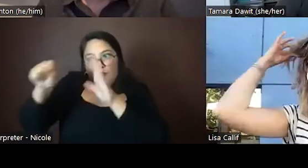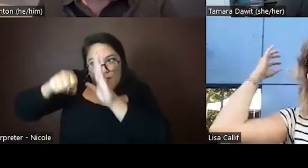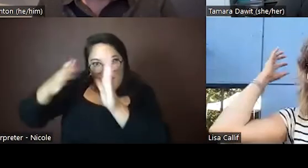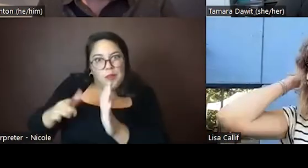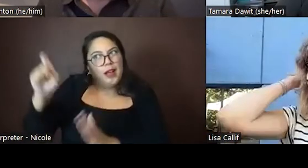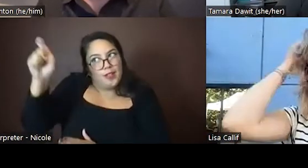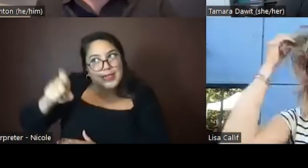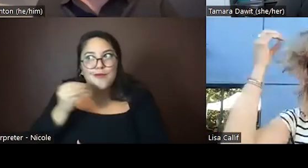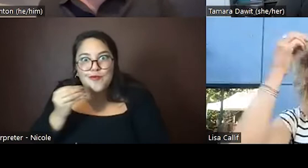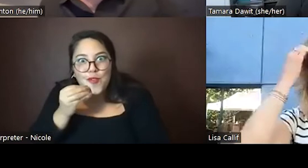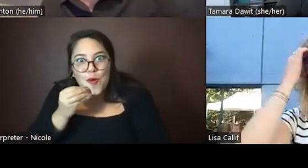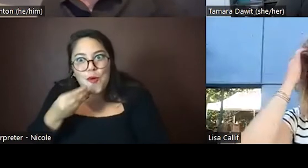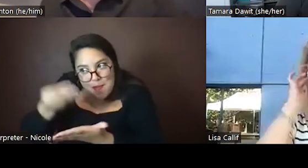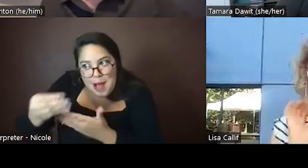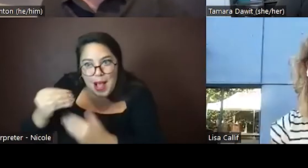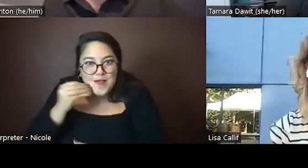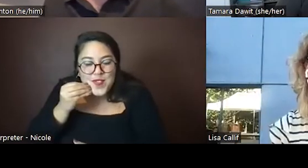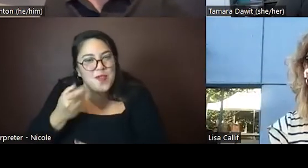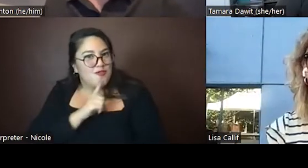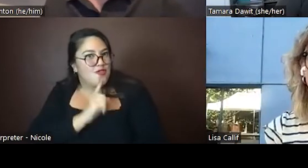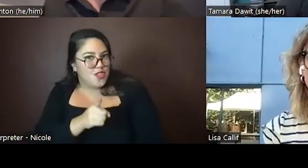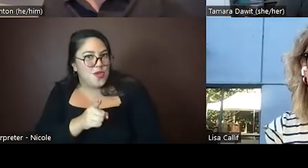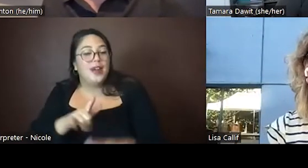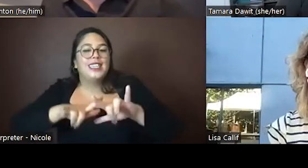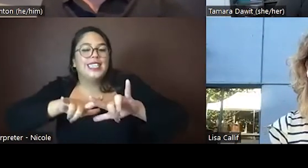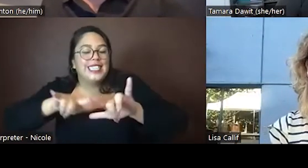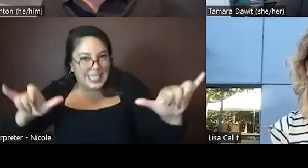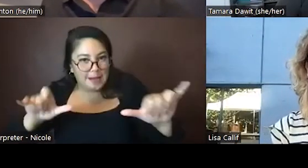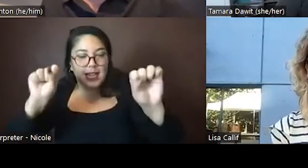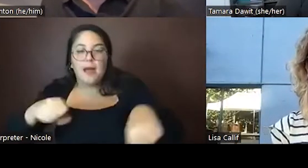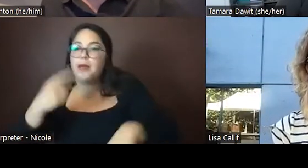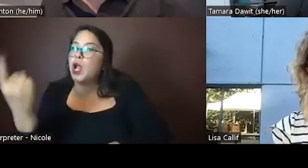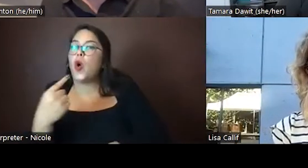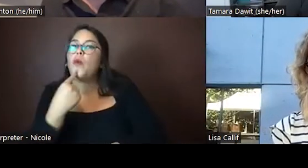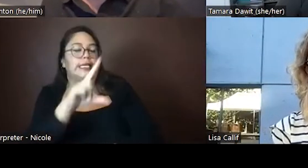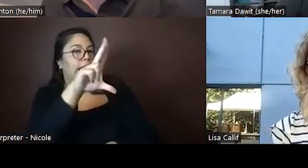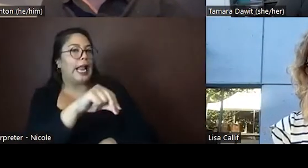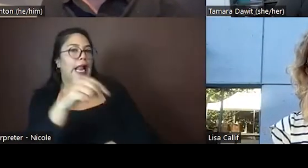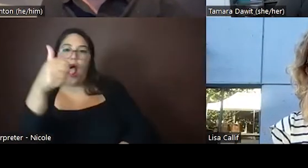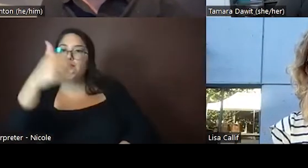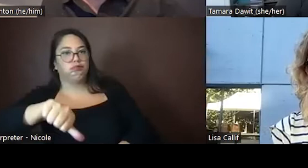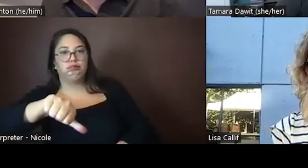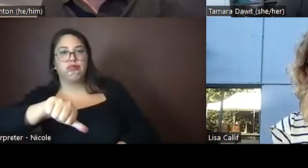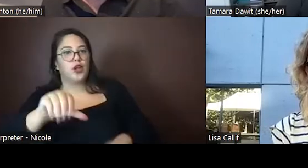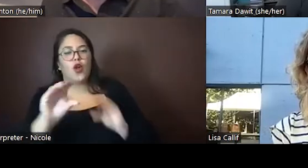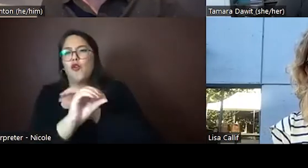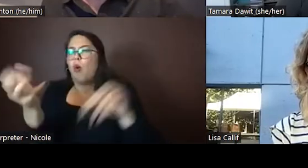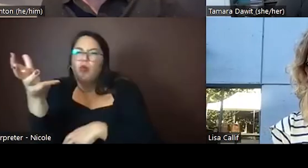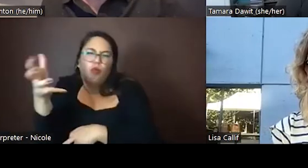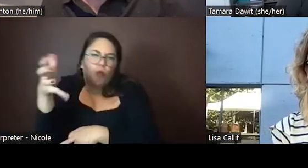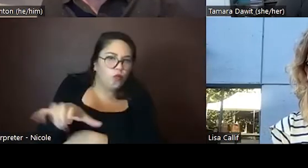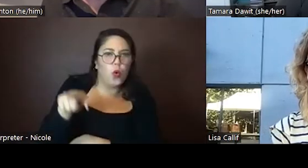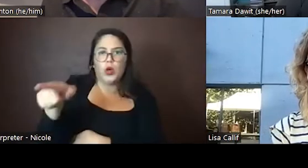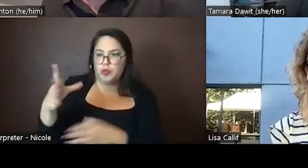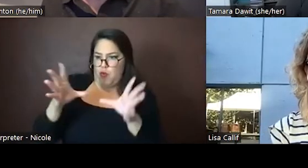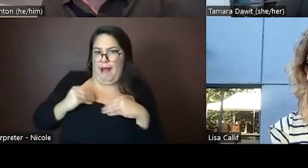hand, you can always say no. No one has a gun to your head. No one is forcing you to take the money.